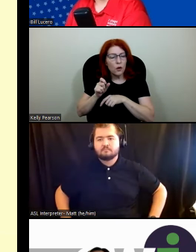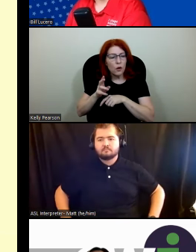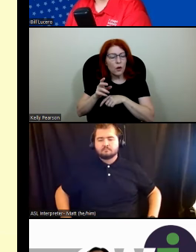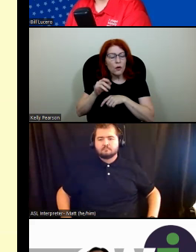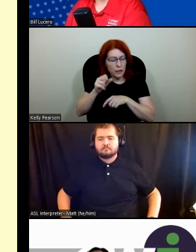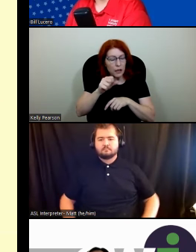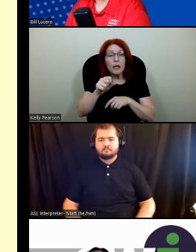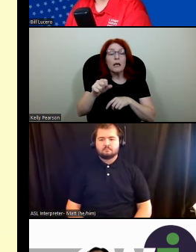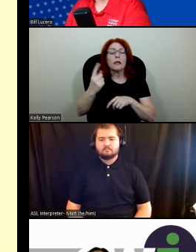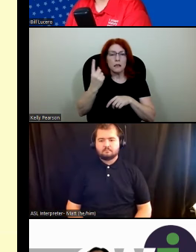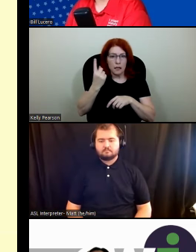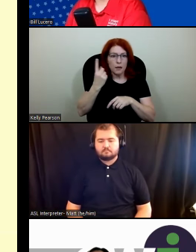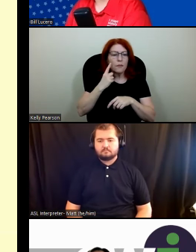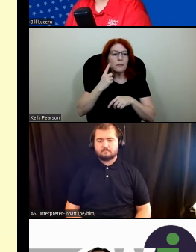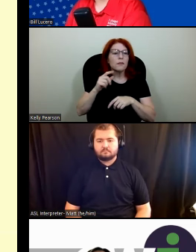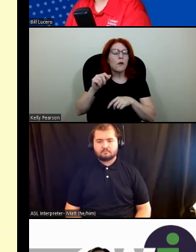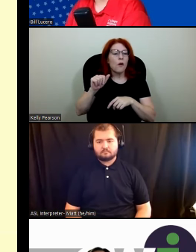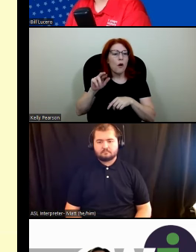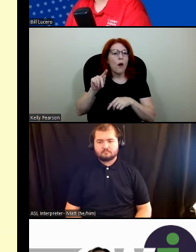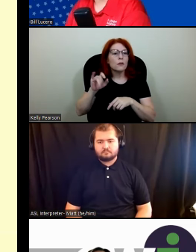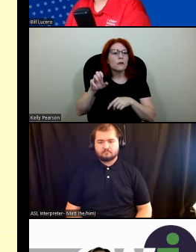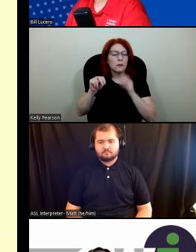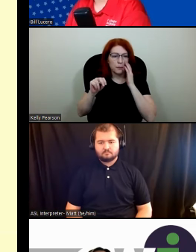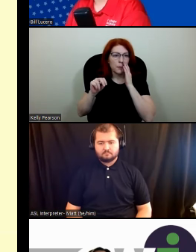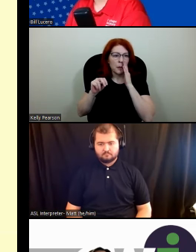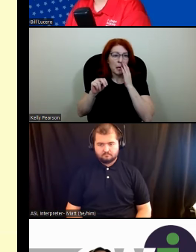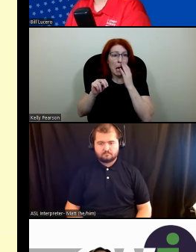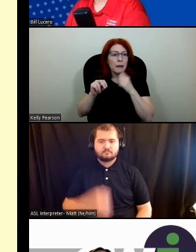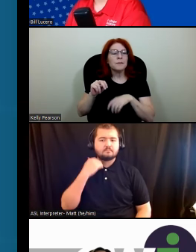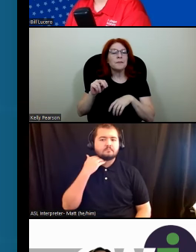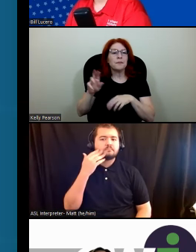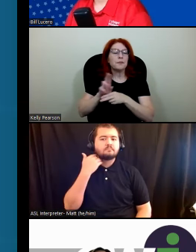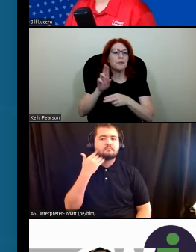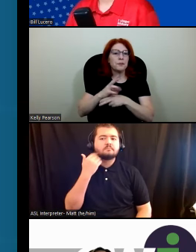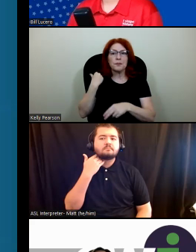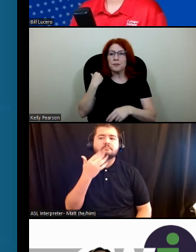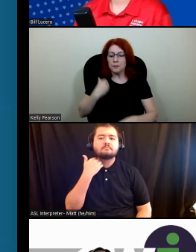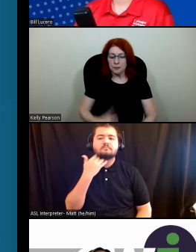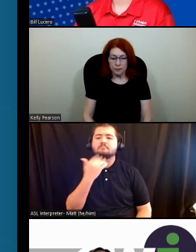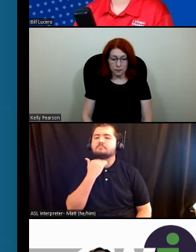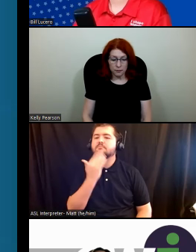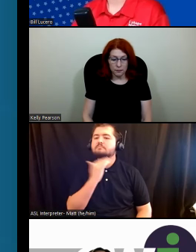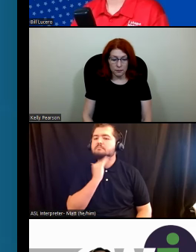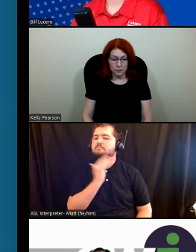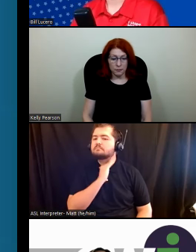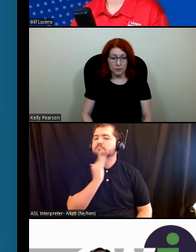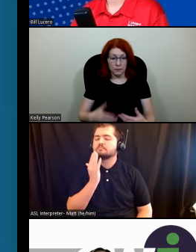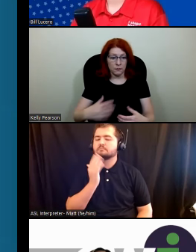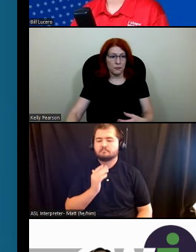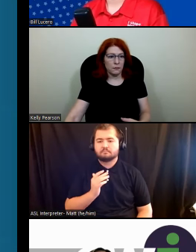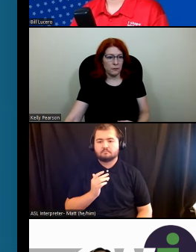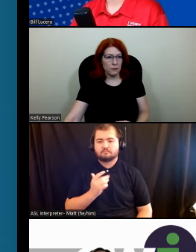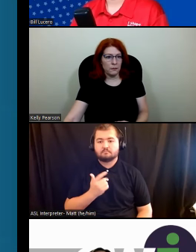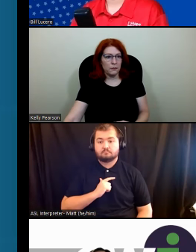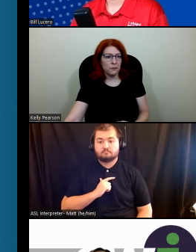so someone, yes, someone has, Austin has done it. Okay. So, yeah, was it easy for you, if you don't